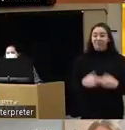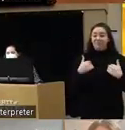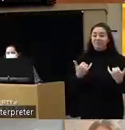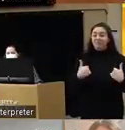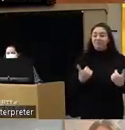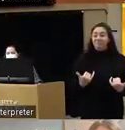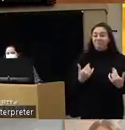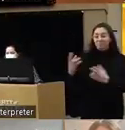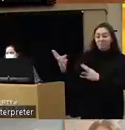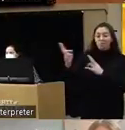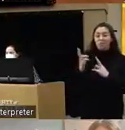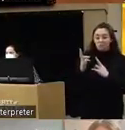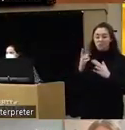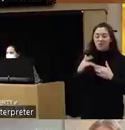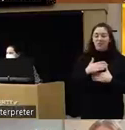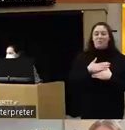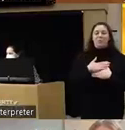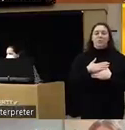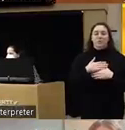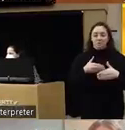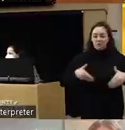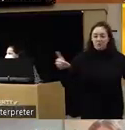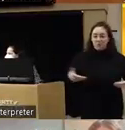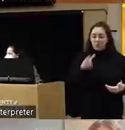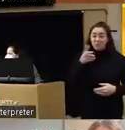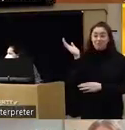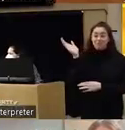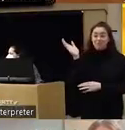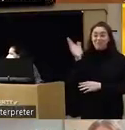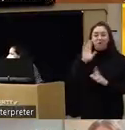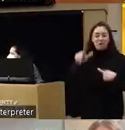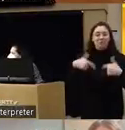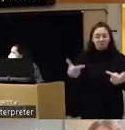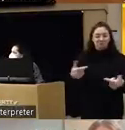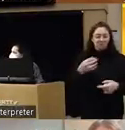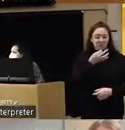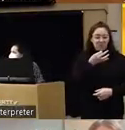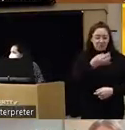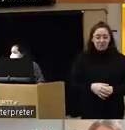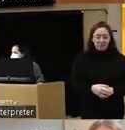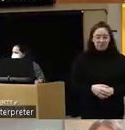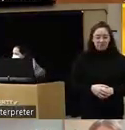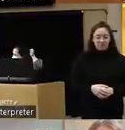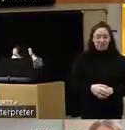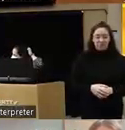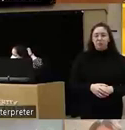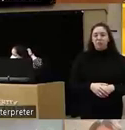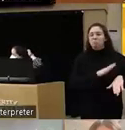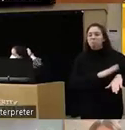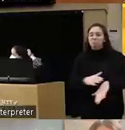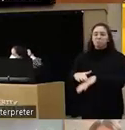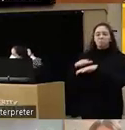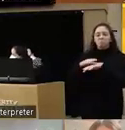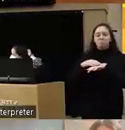of welcoming our speaker for today, the introduction of whom I'll do in just a moment, but I'm going to begin with a few housekeeping